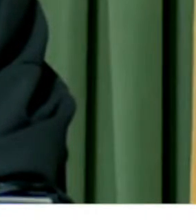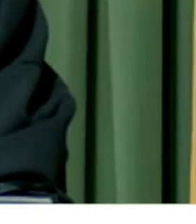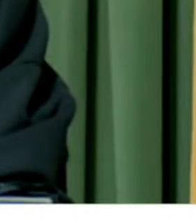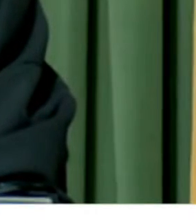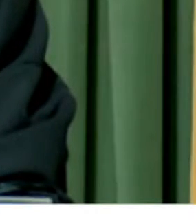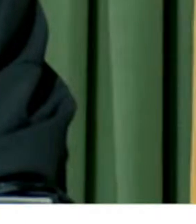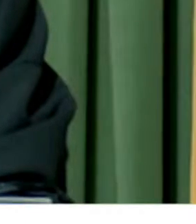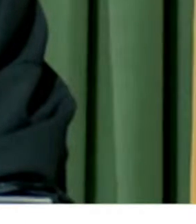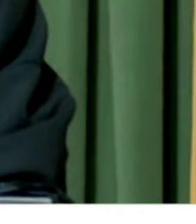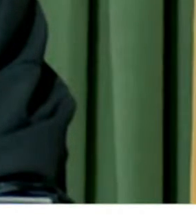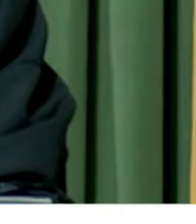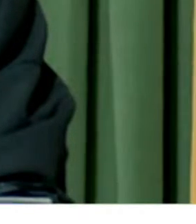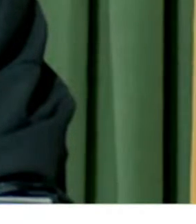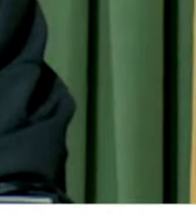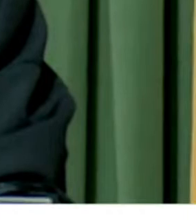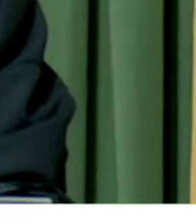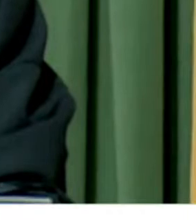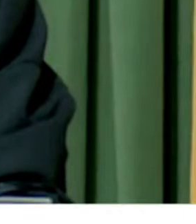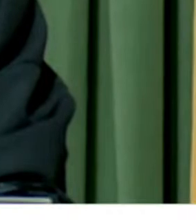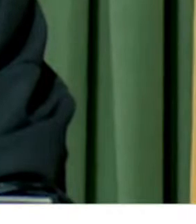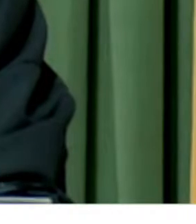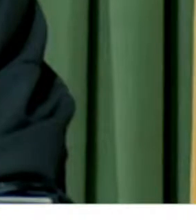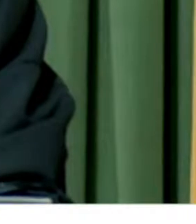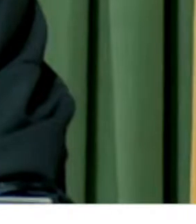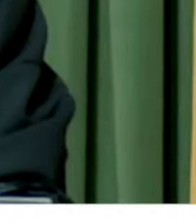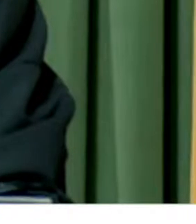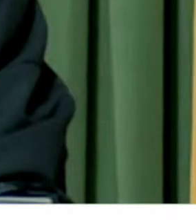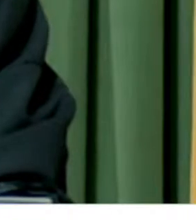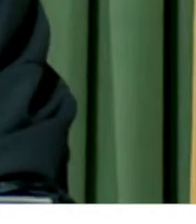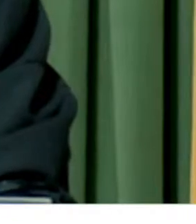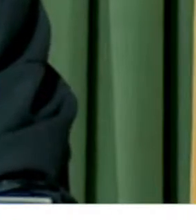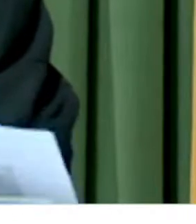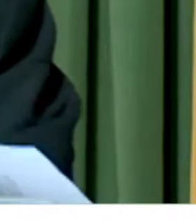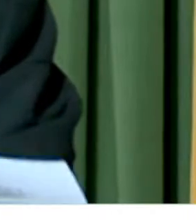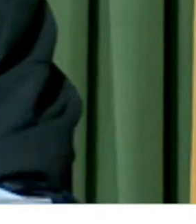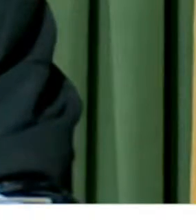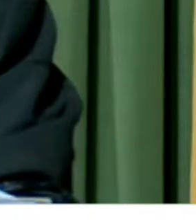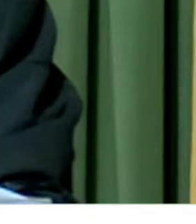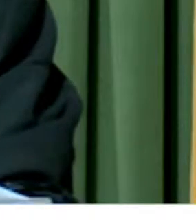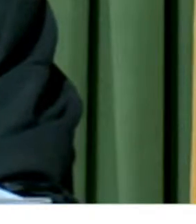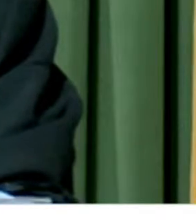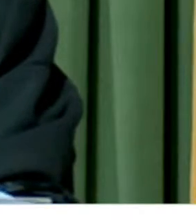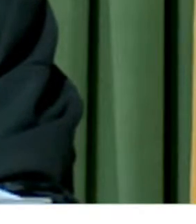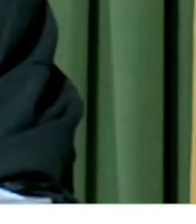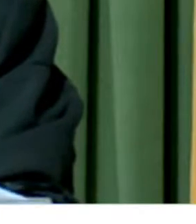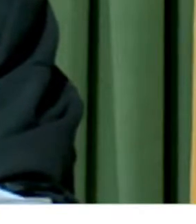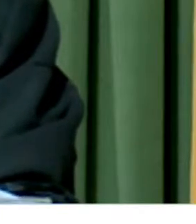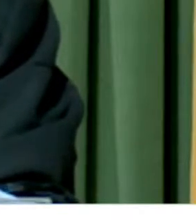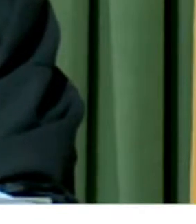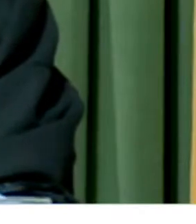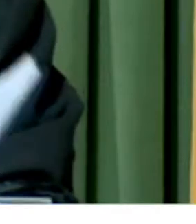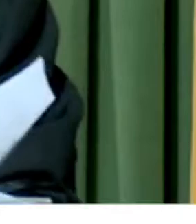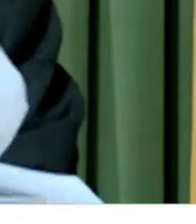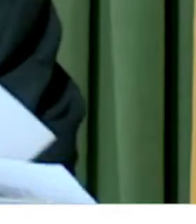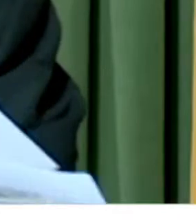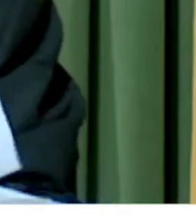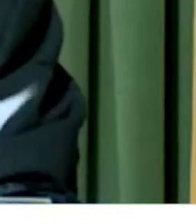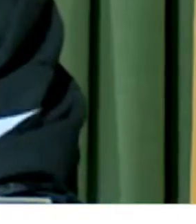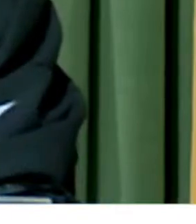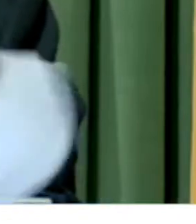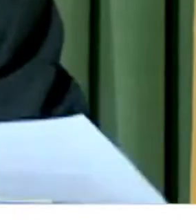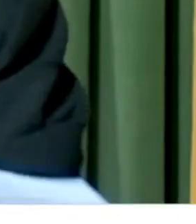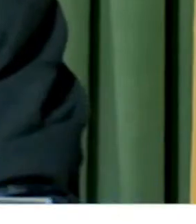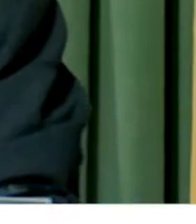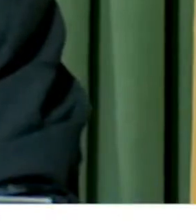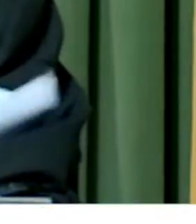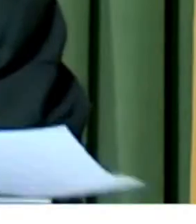polls, independent of the law-making power of the governing body. My sister Justice Okwengu has covered it very well. I will